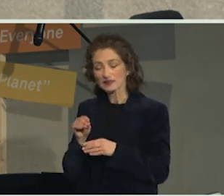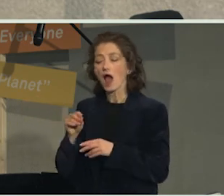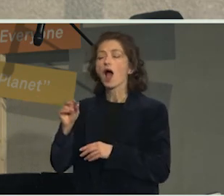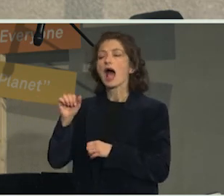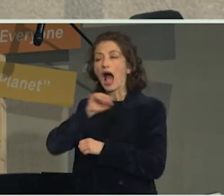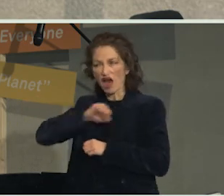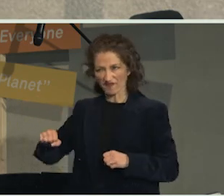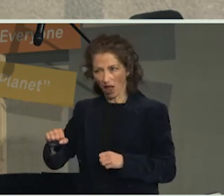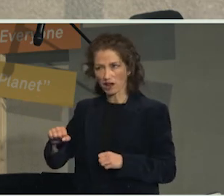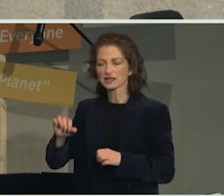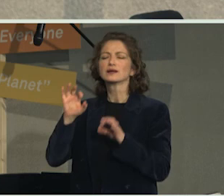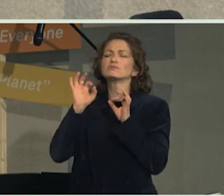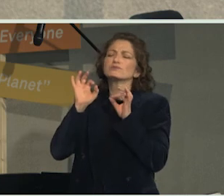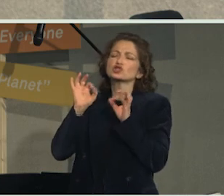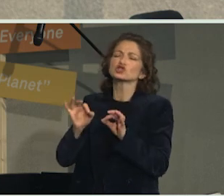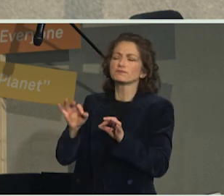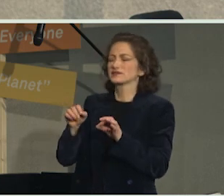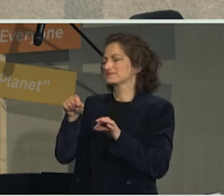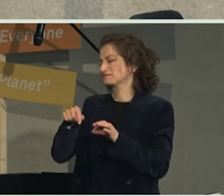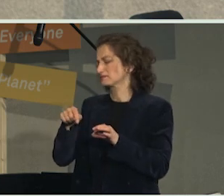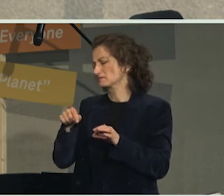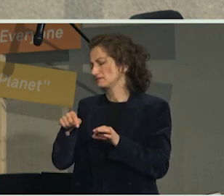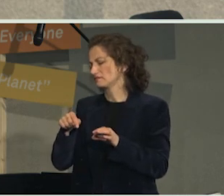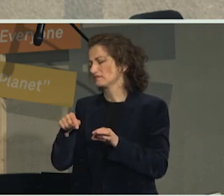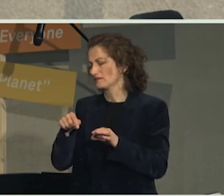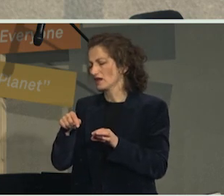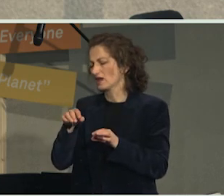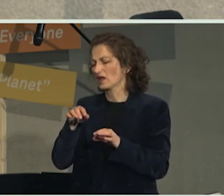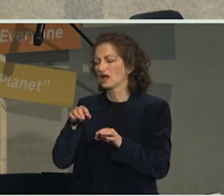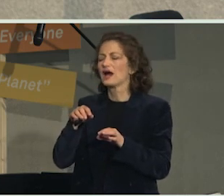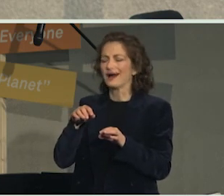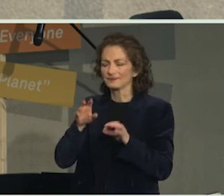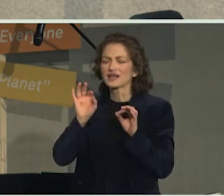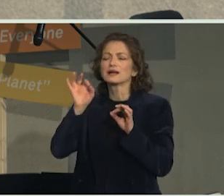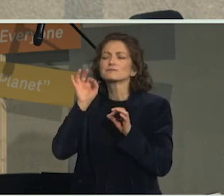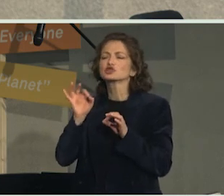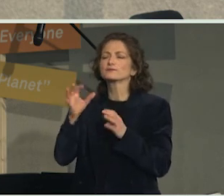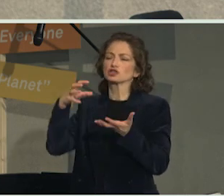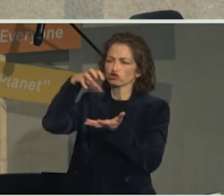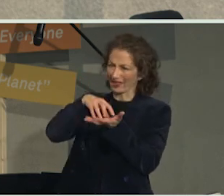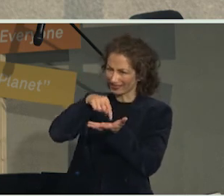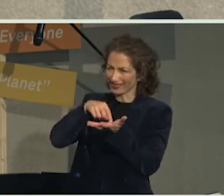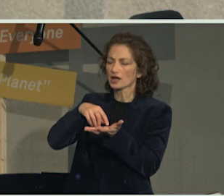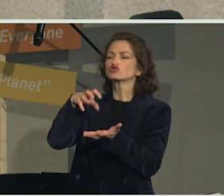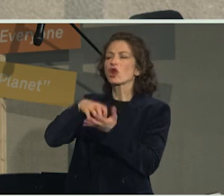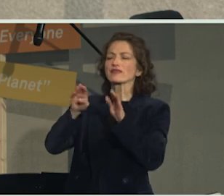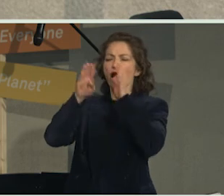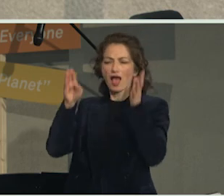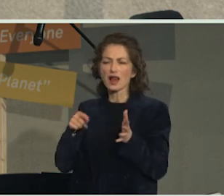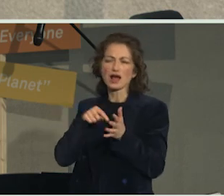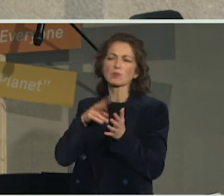state we were in, the person who runs the board of education, the person who runs public housing, the person, you know, who